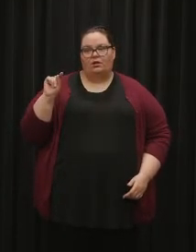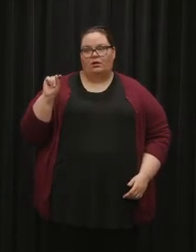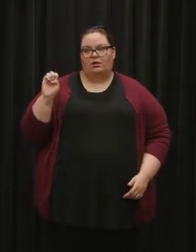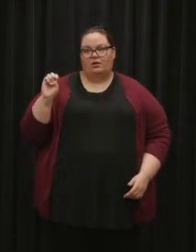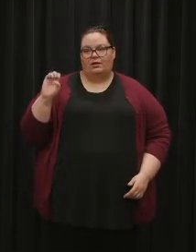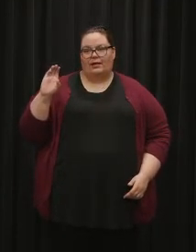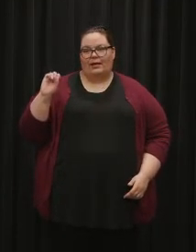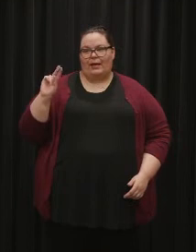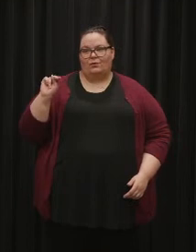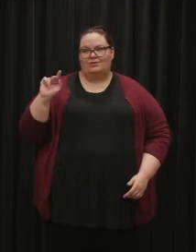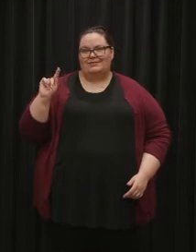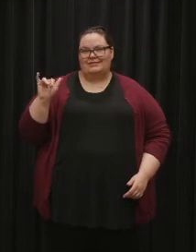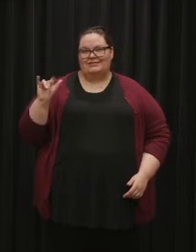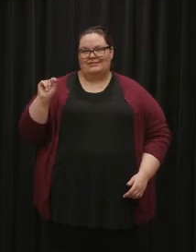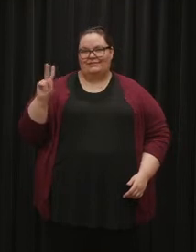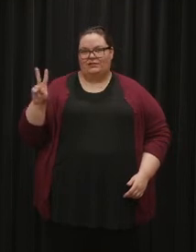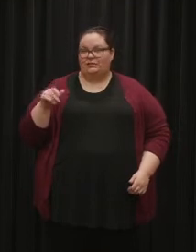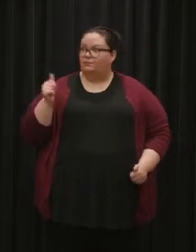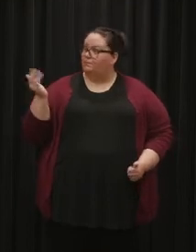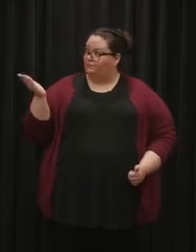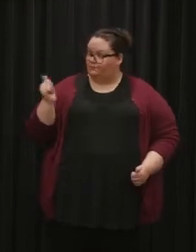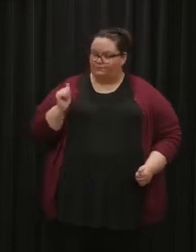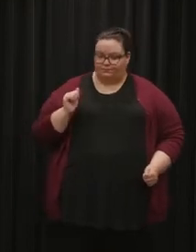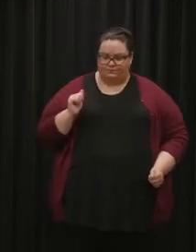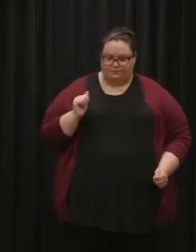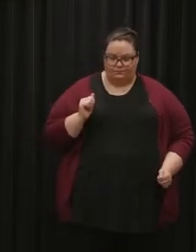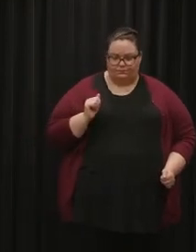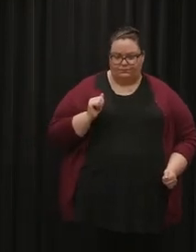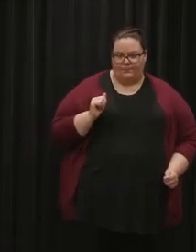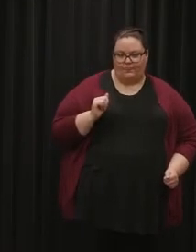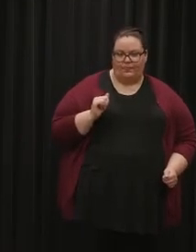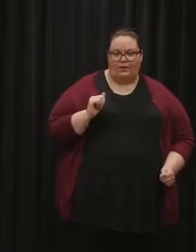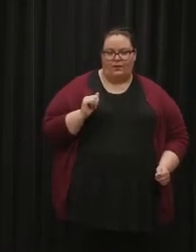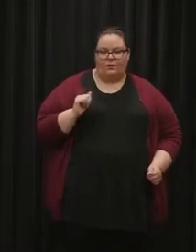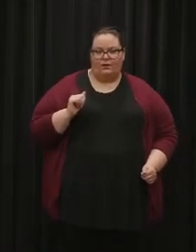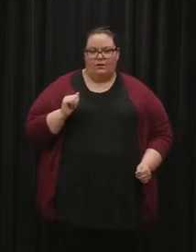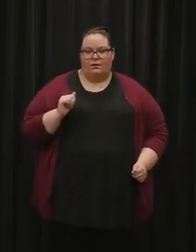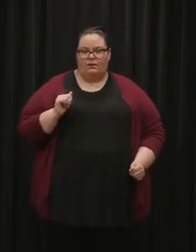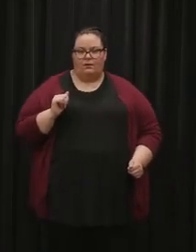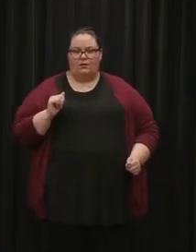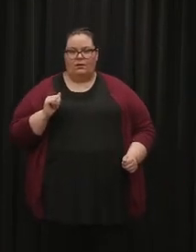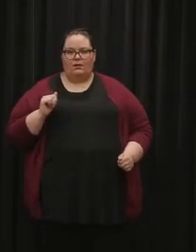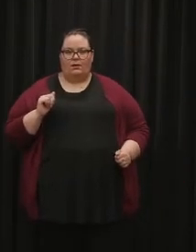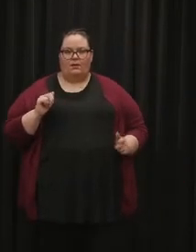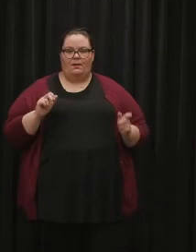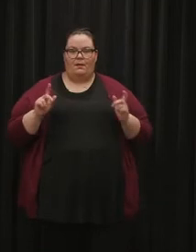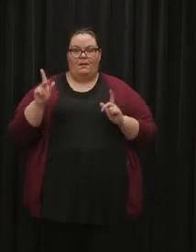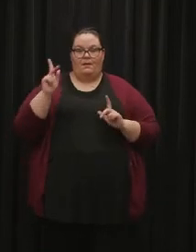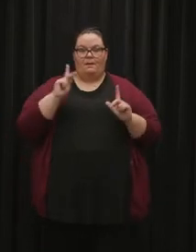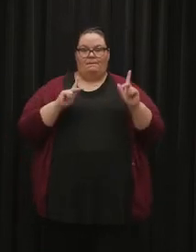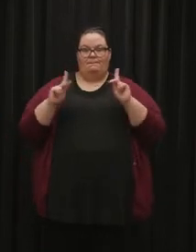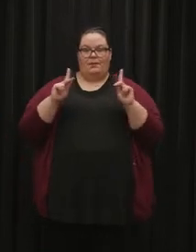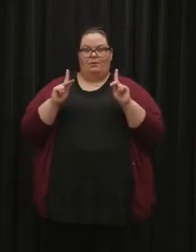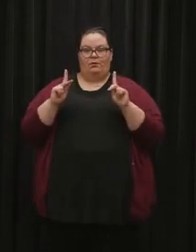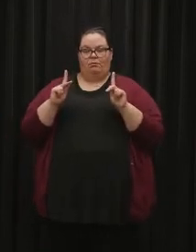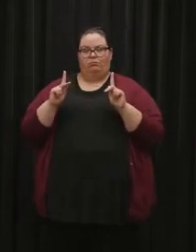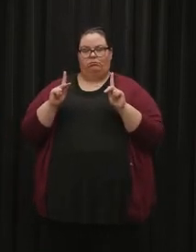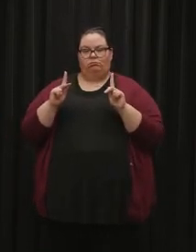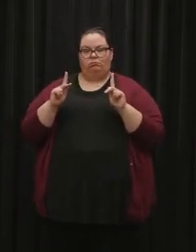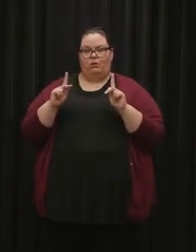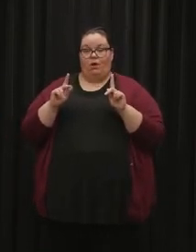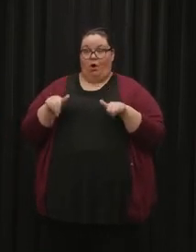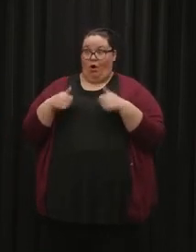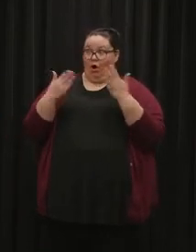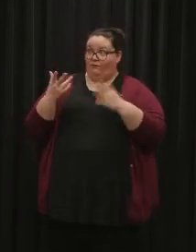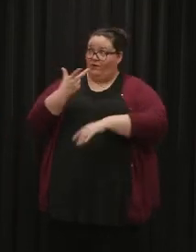you, Bruce. My question is for Dr. Russell. Dr. Russell, what percentage of New Brunswickers who've been offered the vaccine this weekend agreed to take